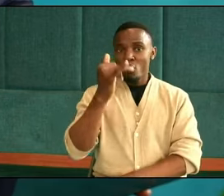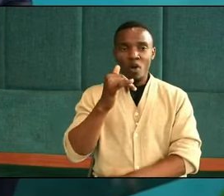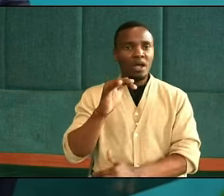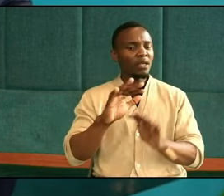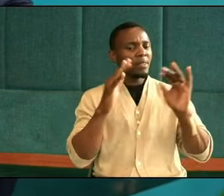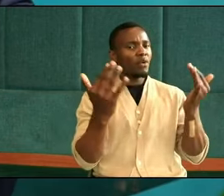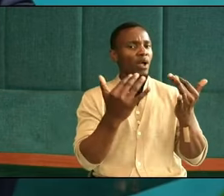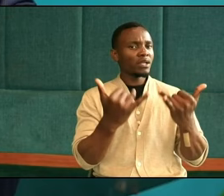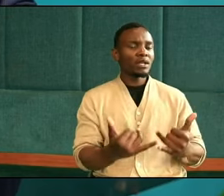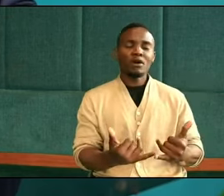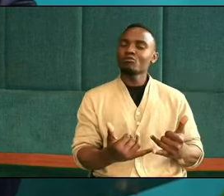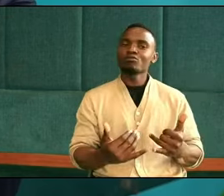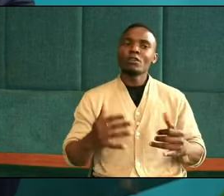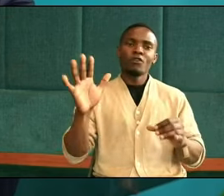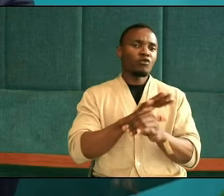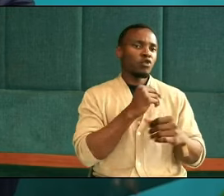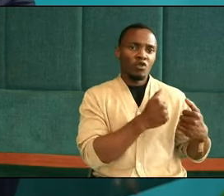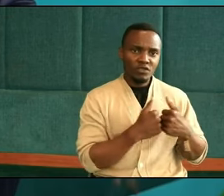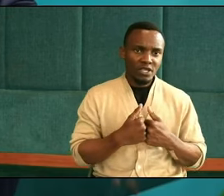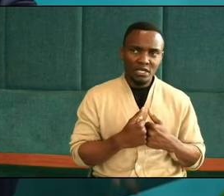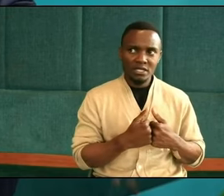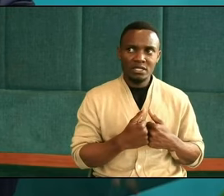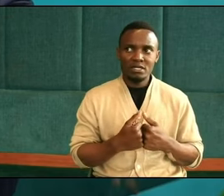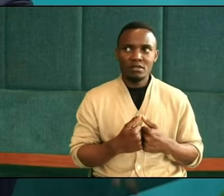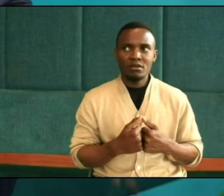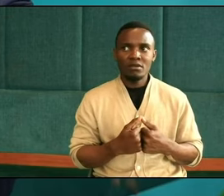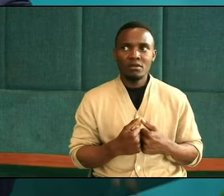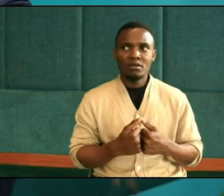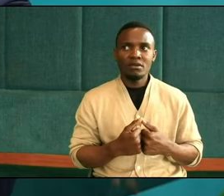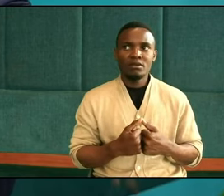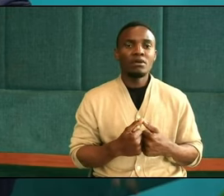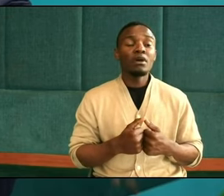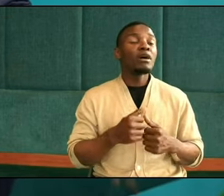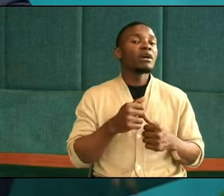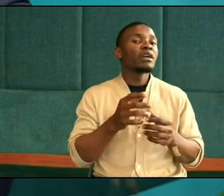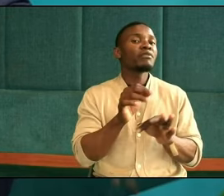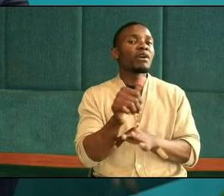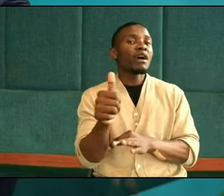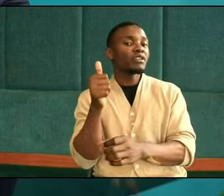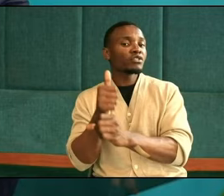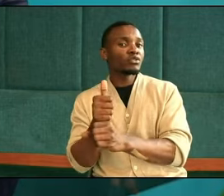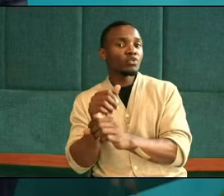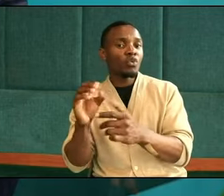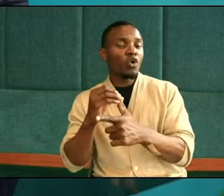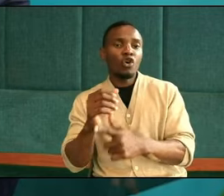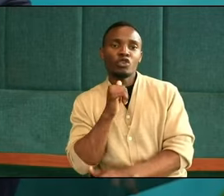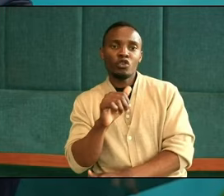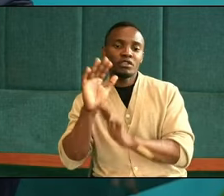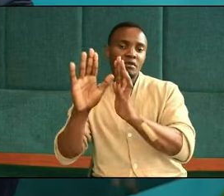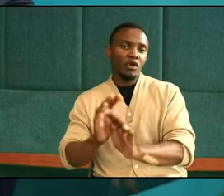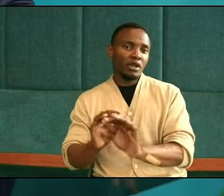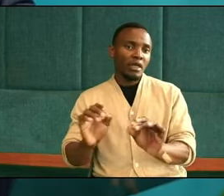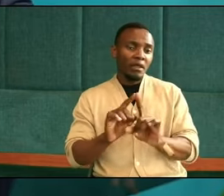times, difficult times. Others may not do it, doesn't matter. A few good men is just good